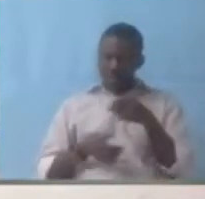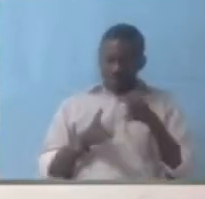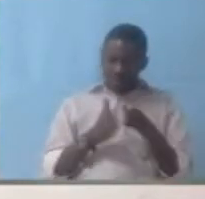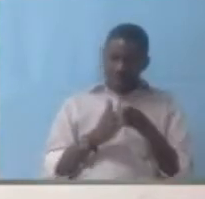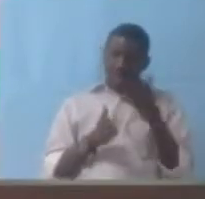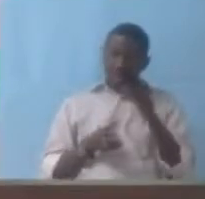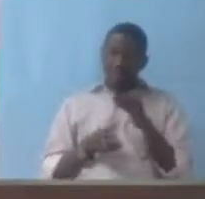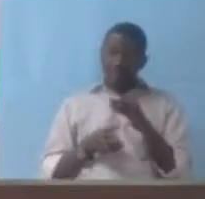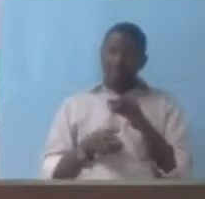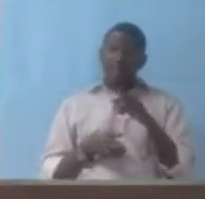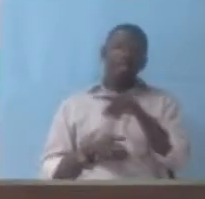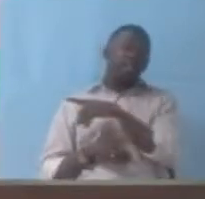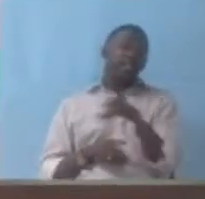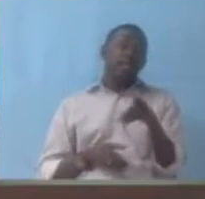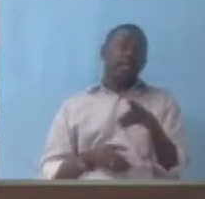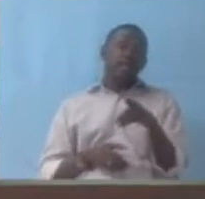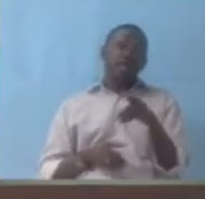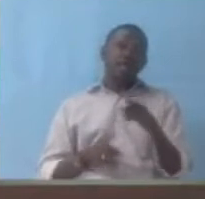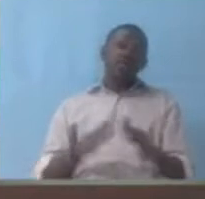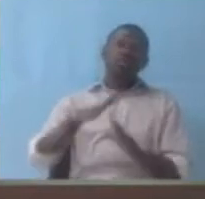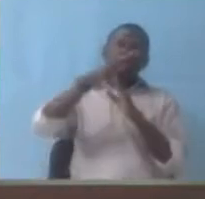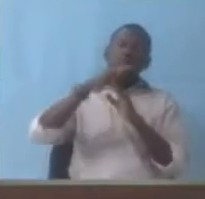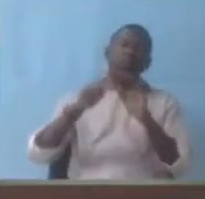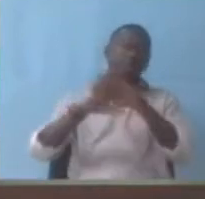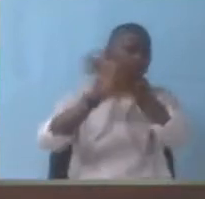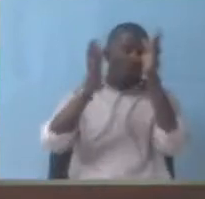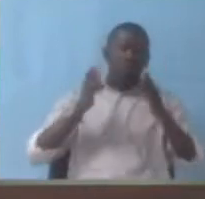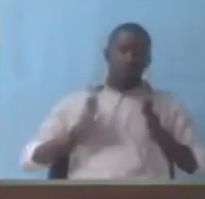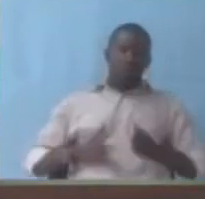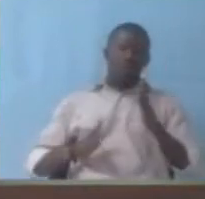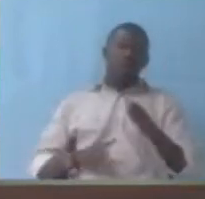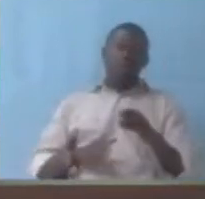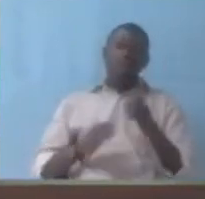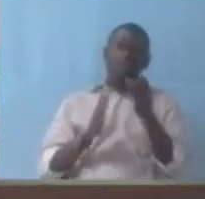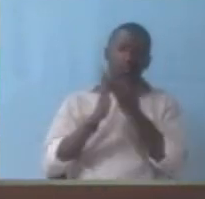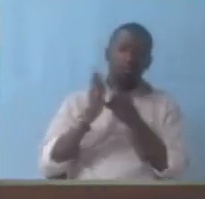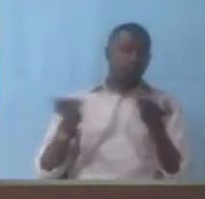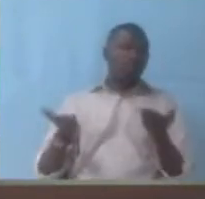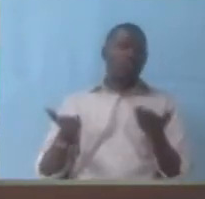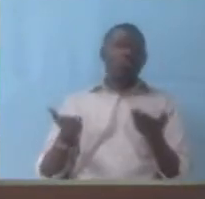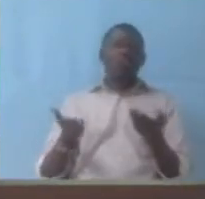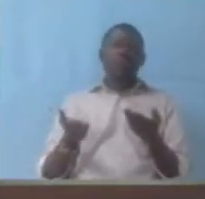Ye harama ya nyantolu be denne wala ye dabondi kolu kono e mantara kerin kota ke tombi